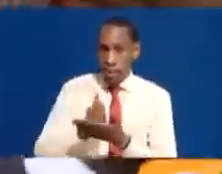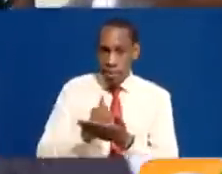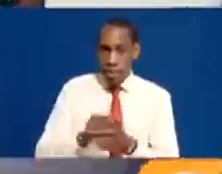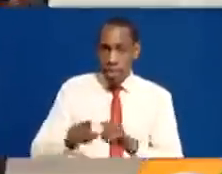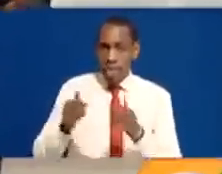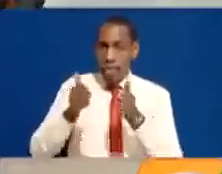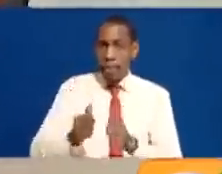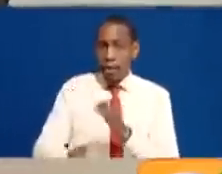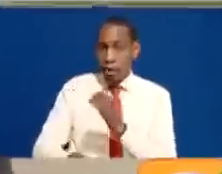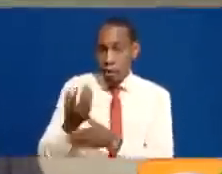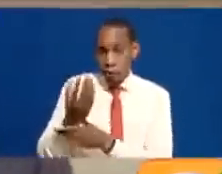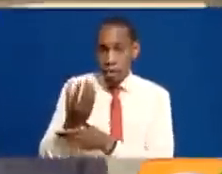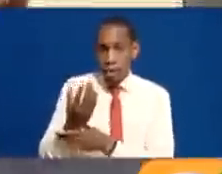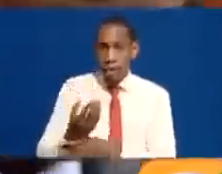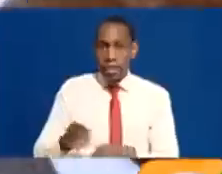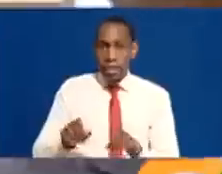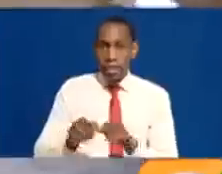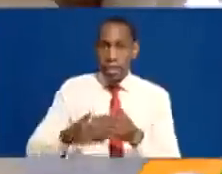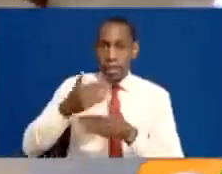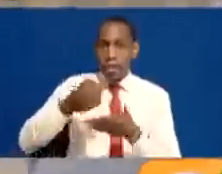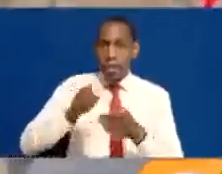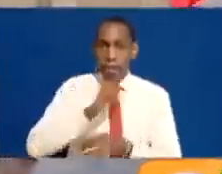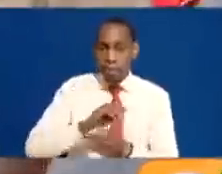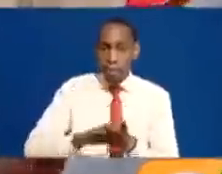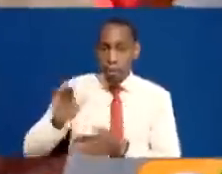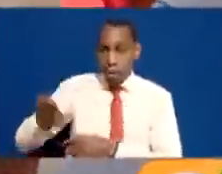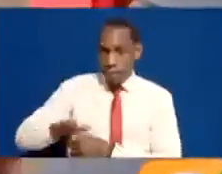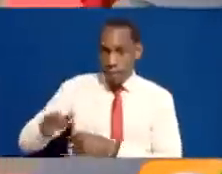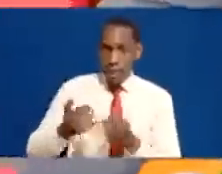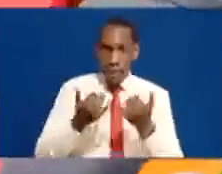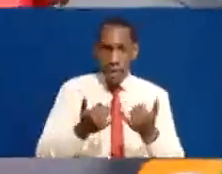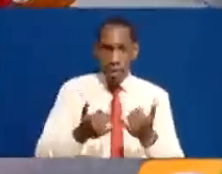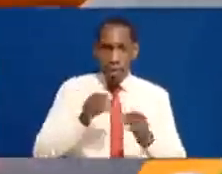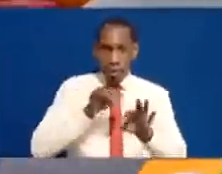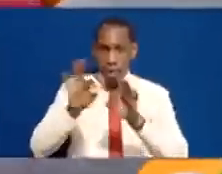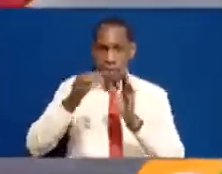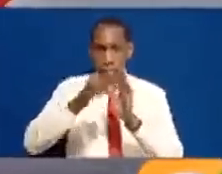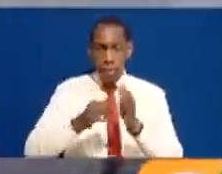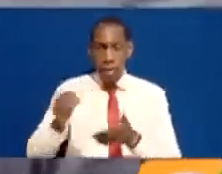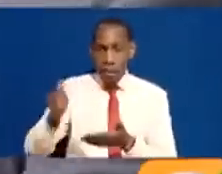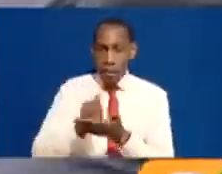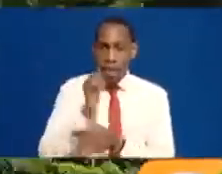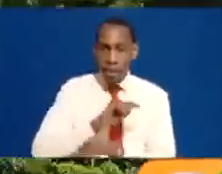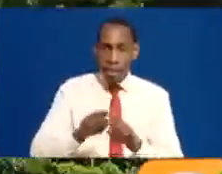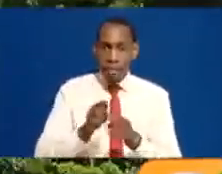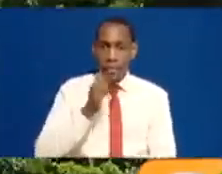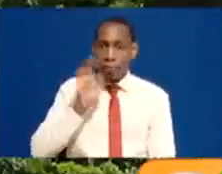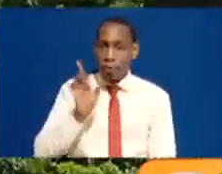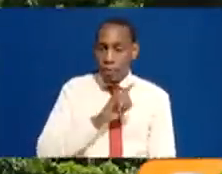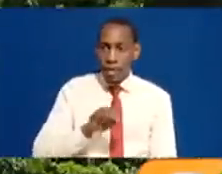which is yet to be established. It is only after approval by Parliament that such nominees will be appointed and sworn in